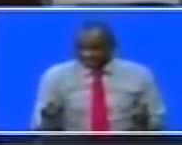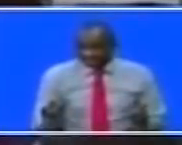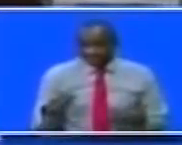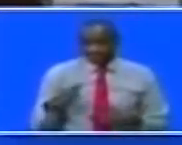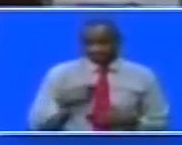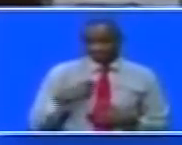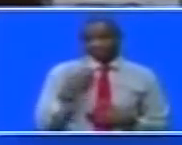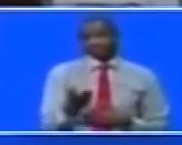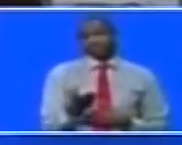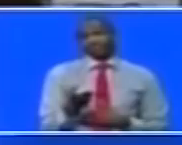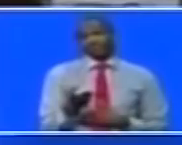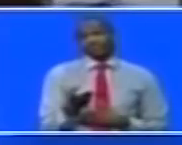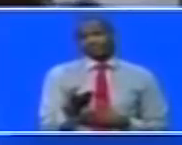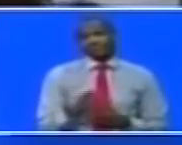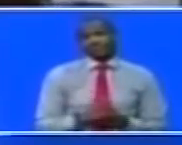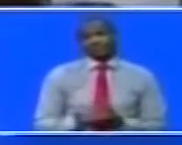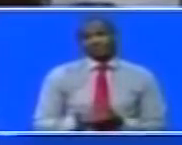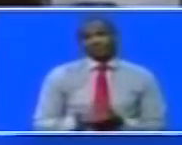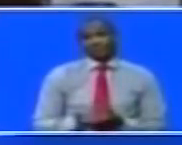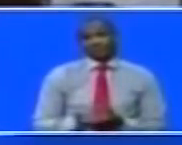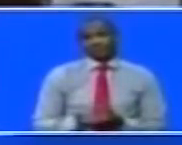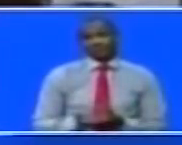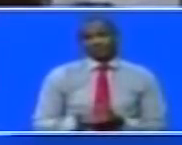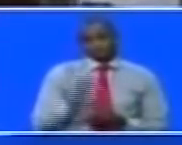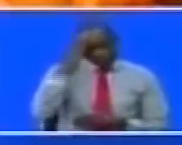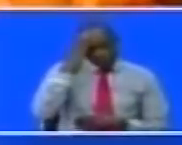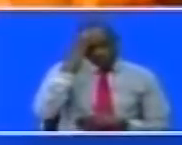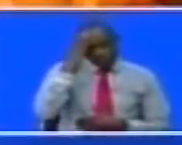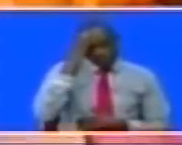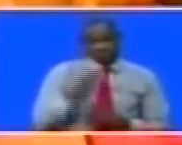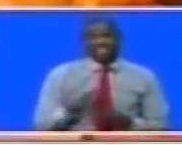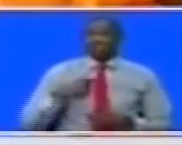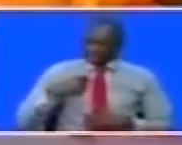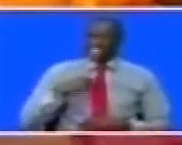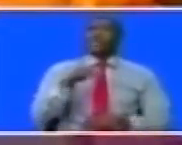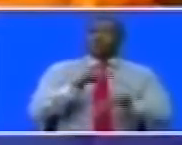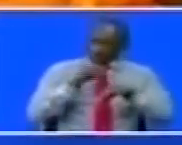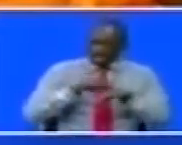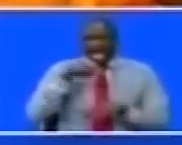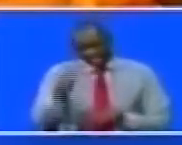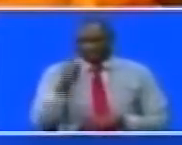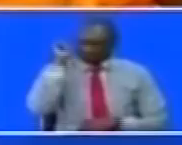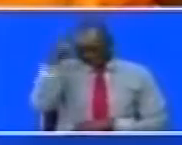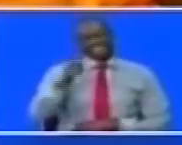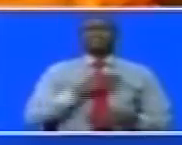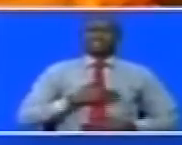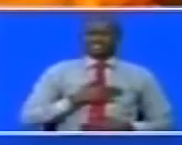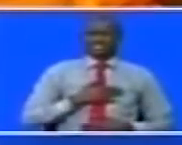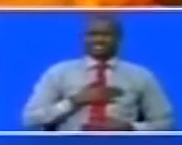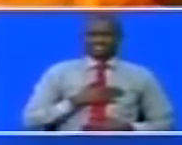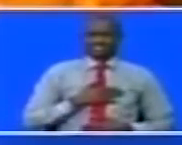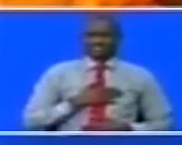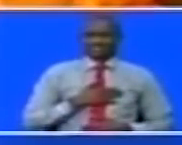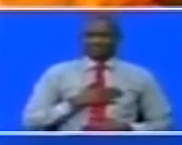uko chocho. Yuko? So we are calling upon none other than the president, Uhuru